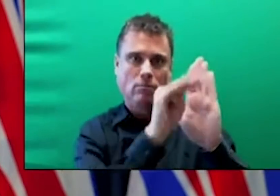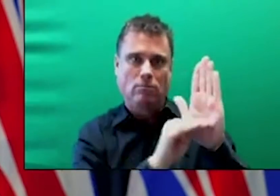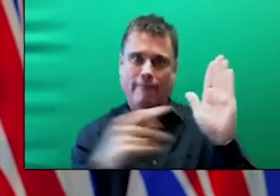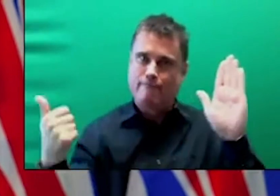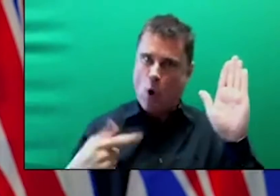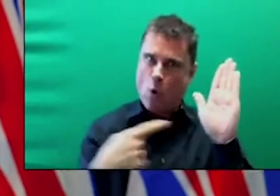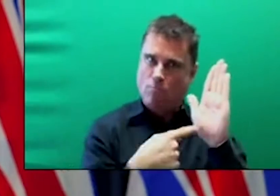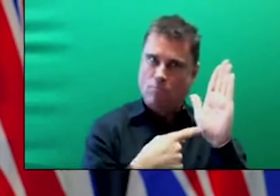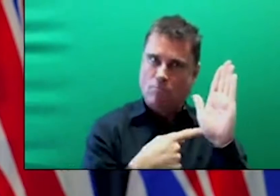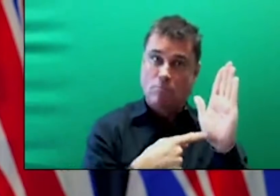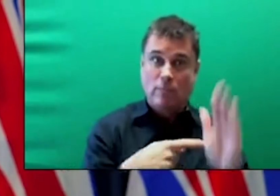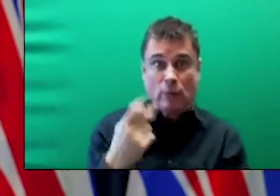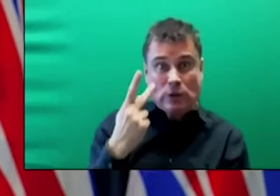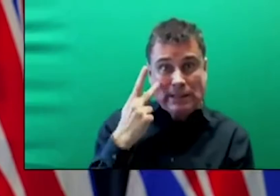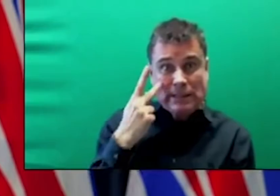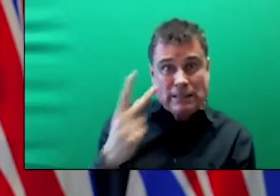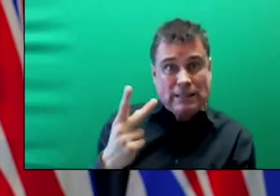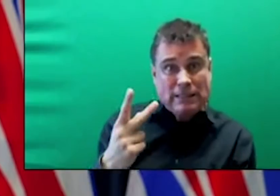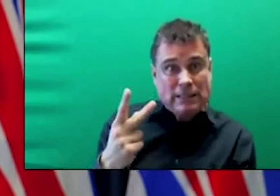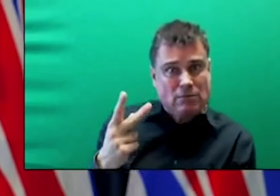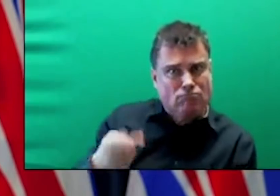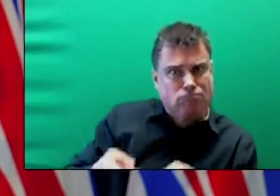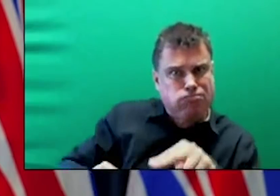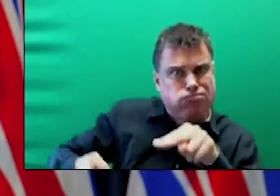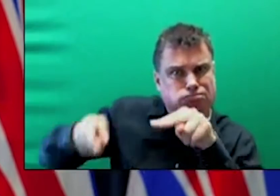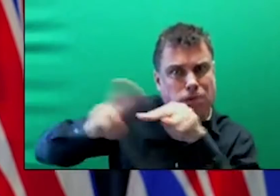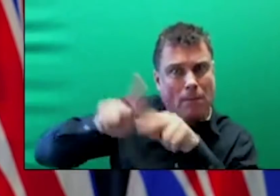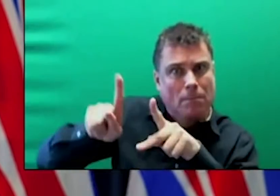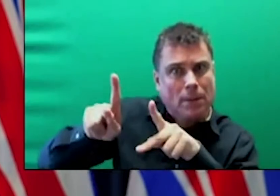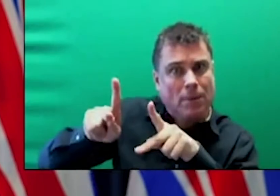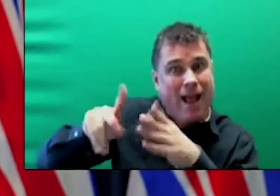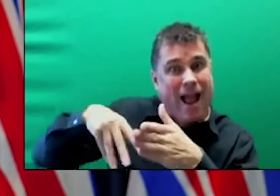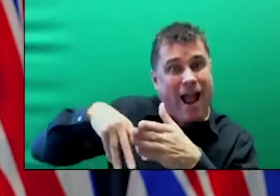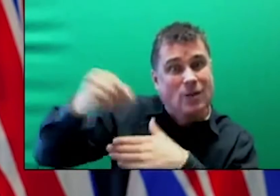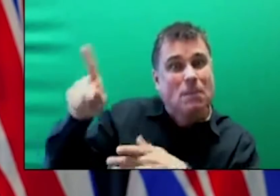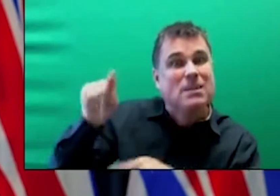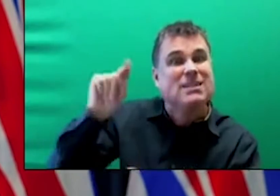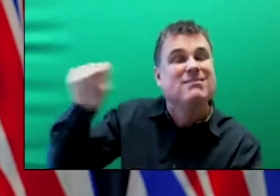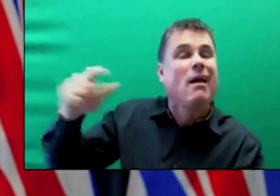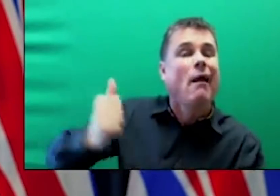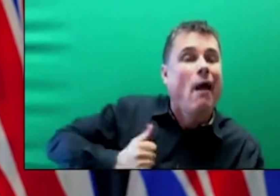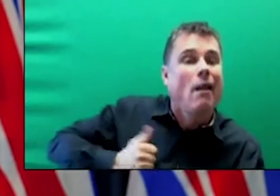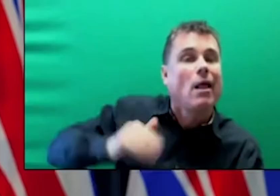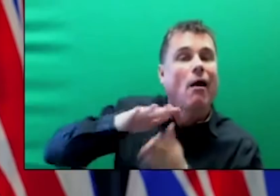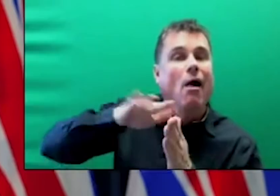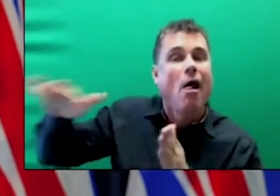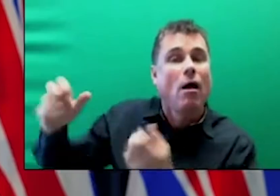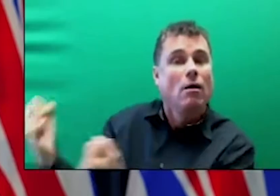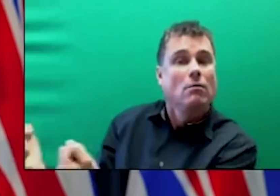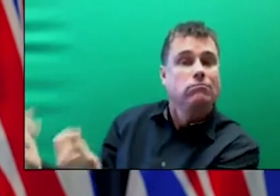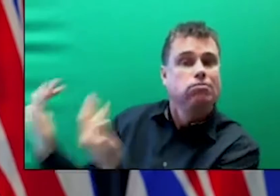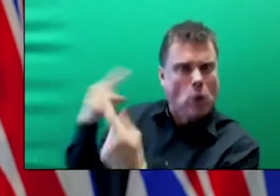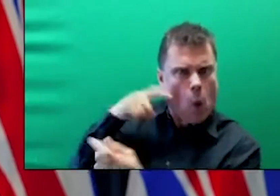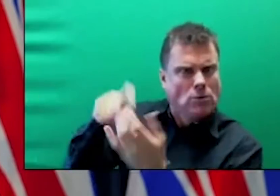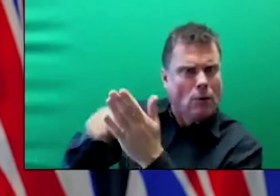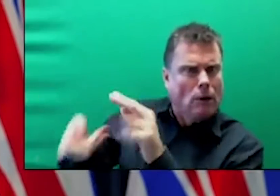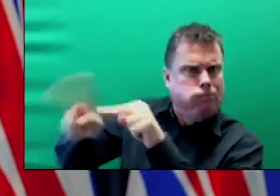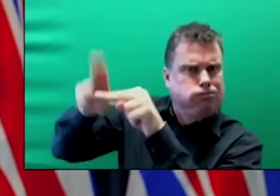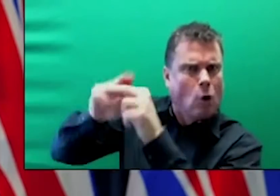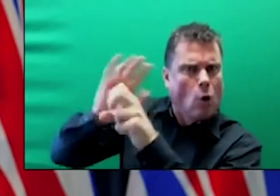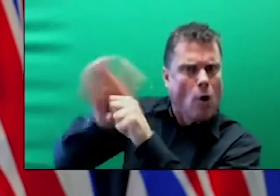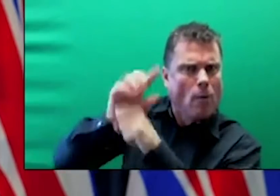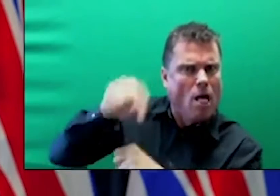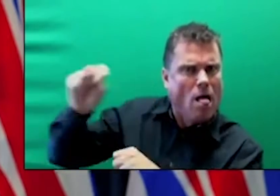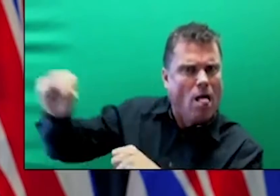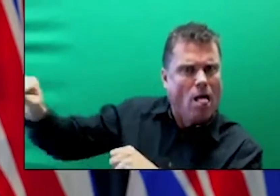the revenue services or the Canada Revenue Agency, border services when we imposed the restrictions internationally,